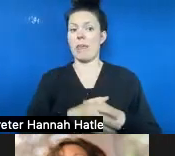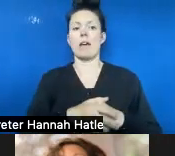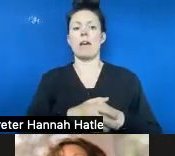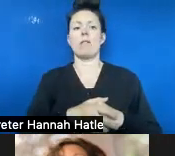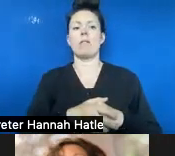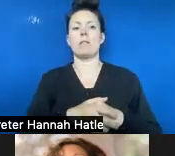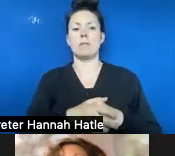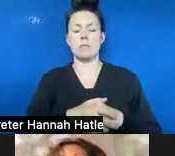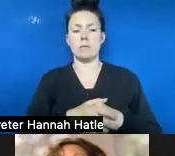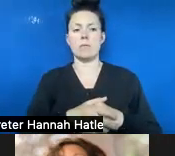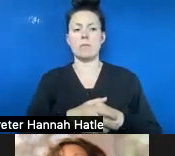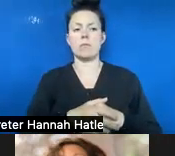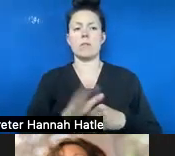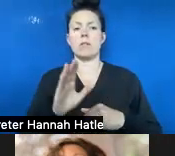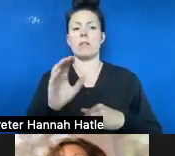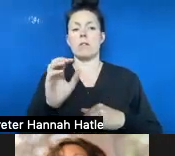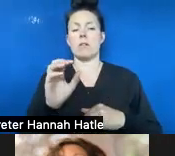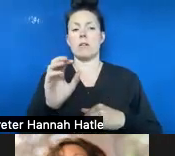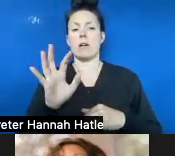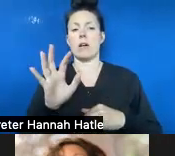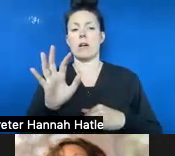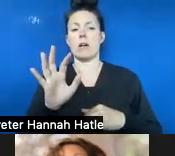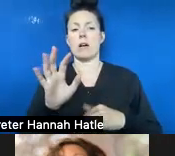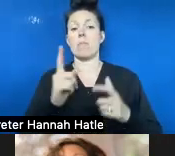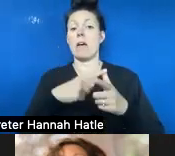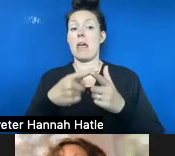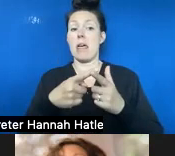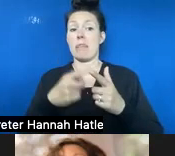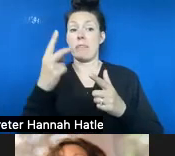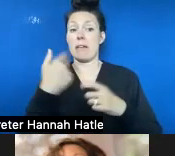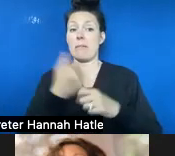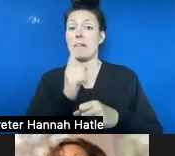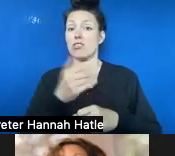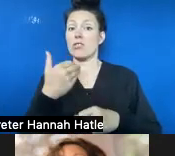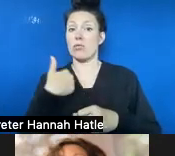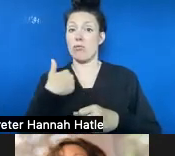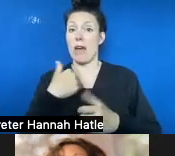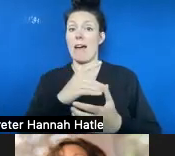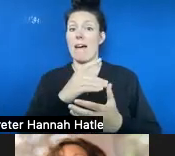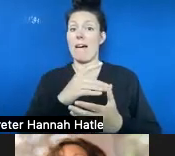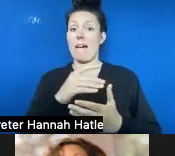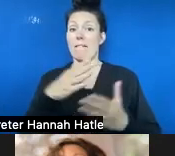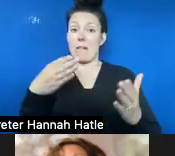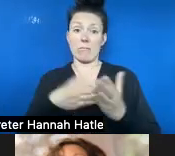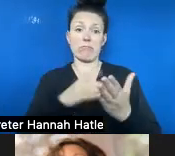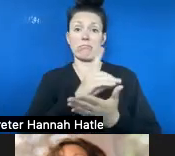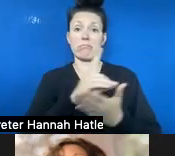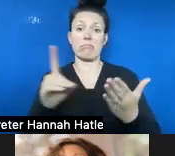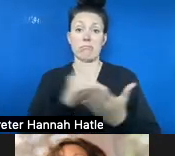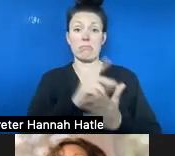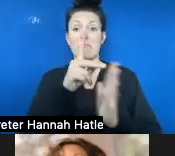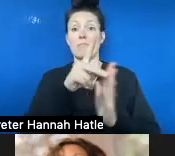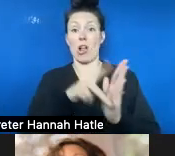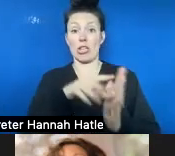protocols, but even further, is there an anti-discrimination policy in your